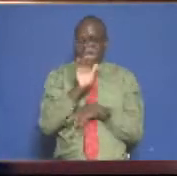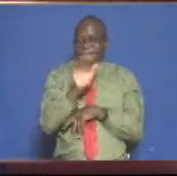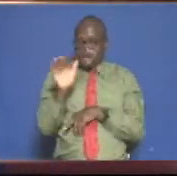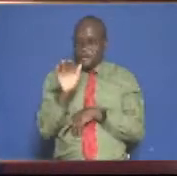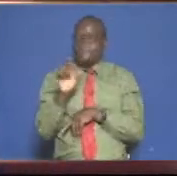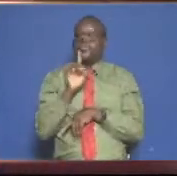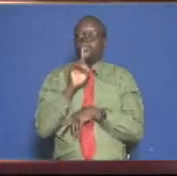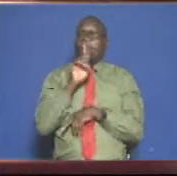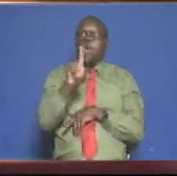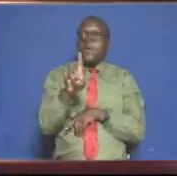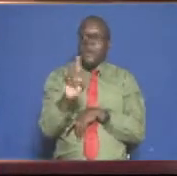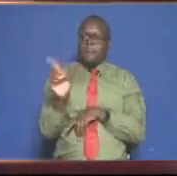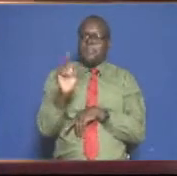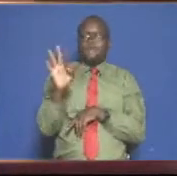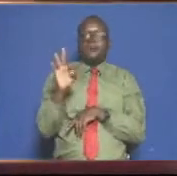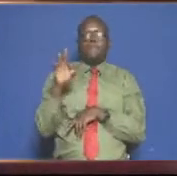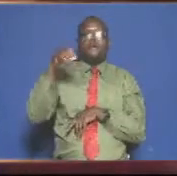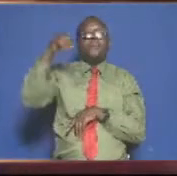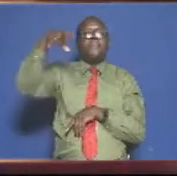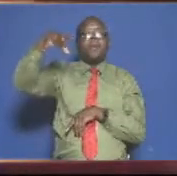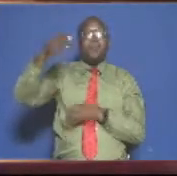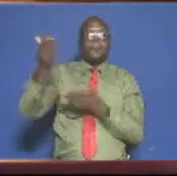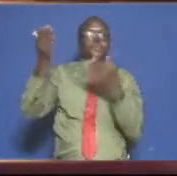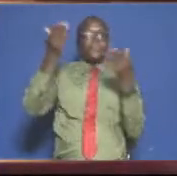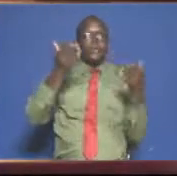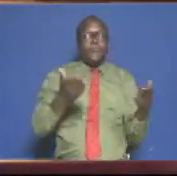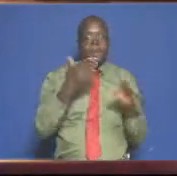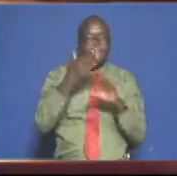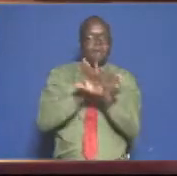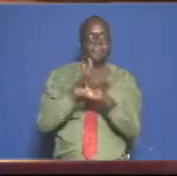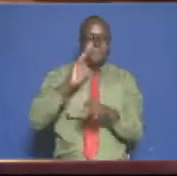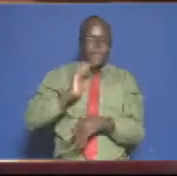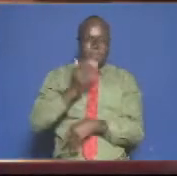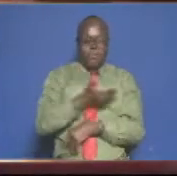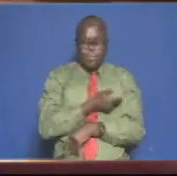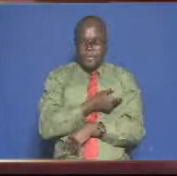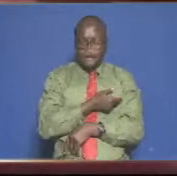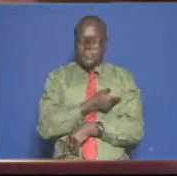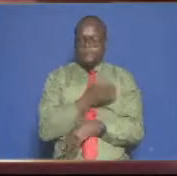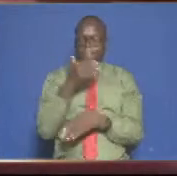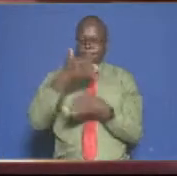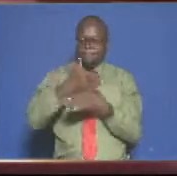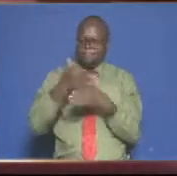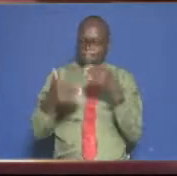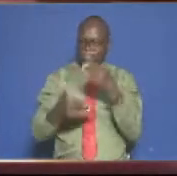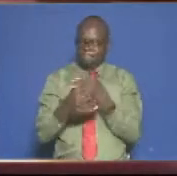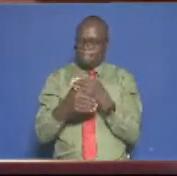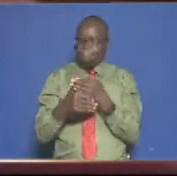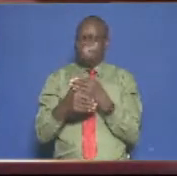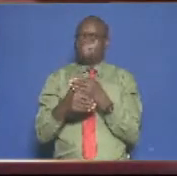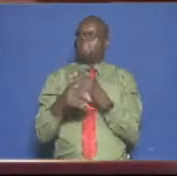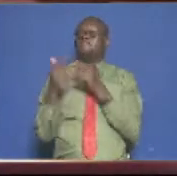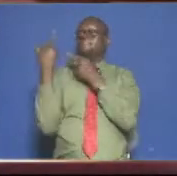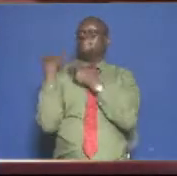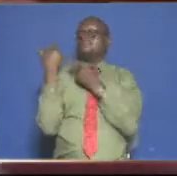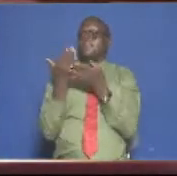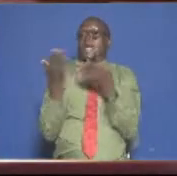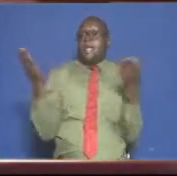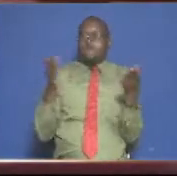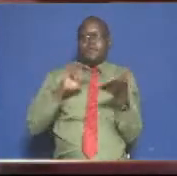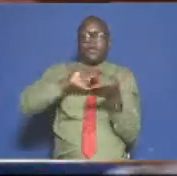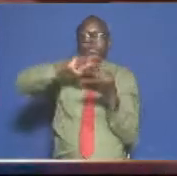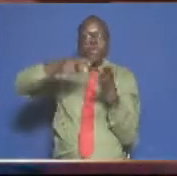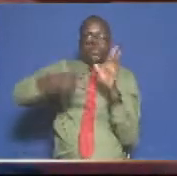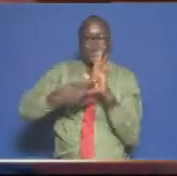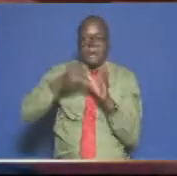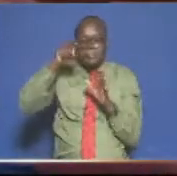order the Minister of Energy to table before the committee the contractual obligation. Every contract